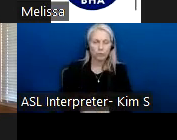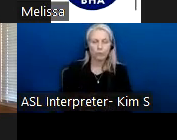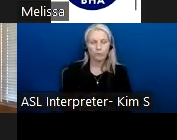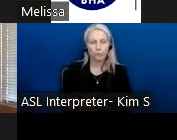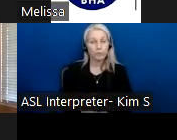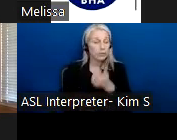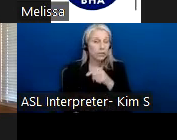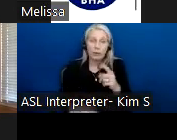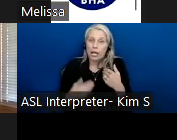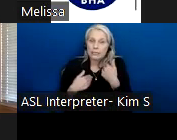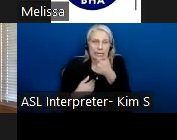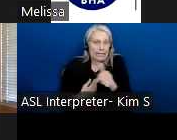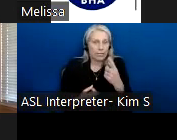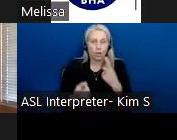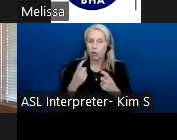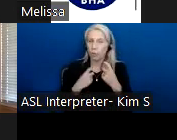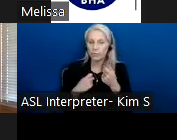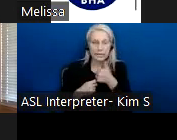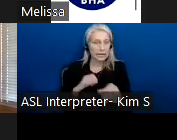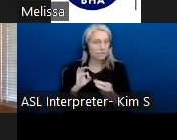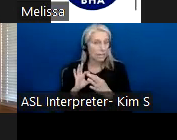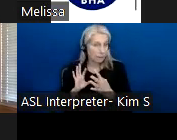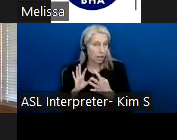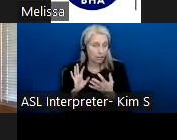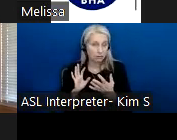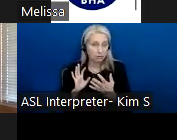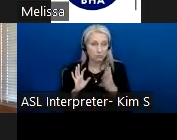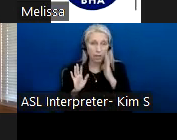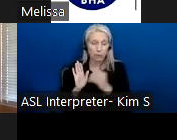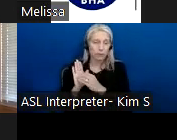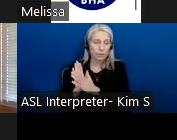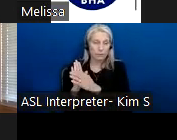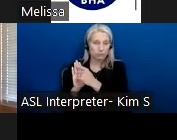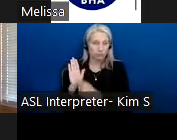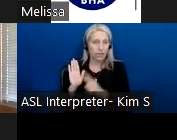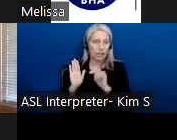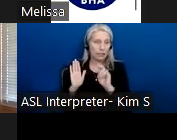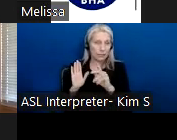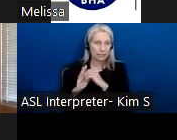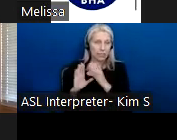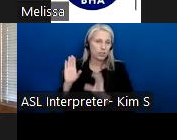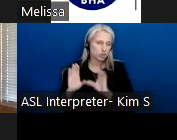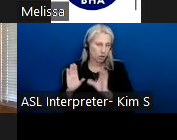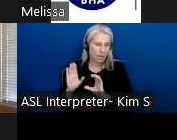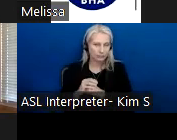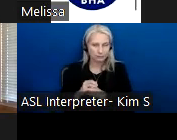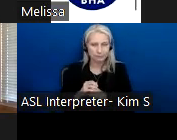means, if anybody has any questions or any feedback, I'm going to put the links in the chat.